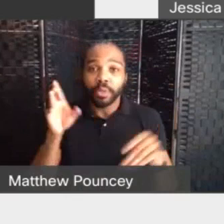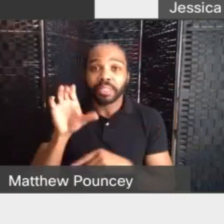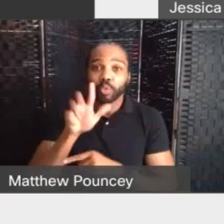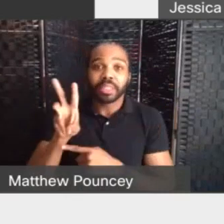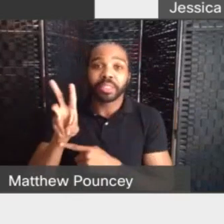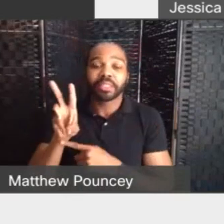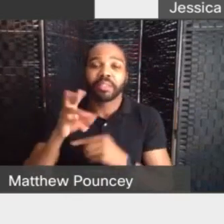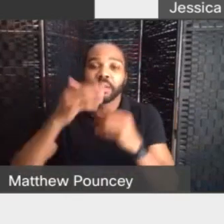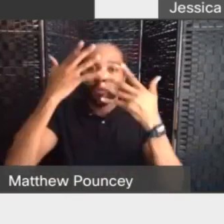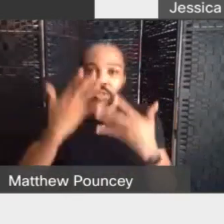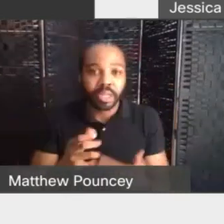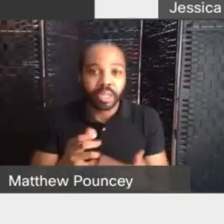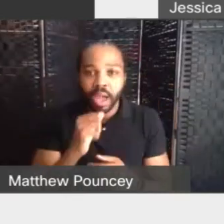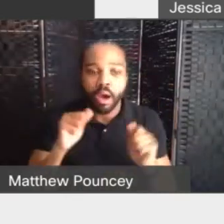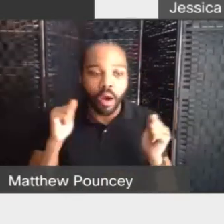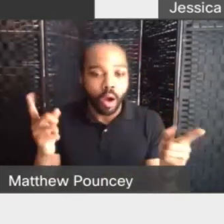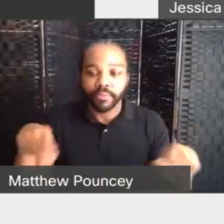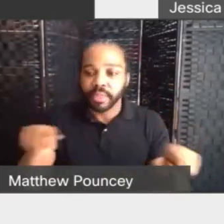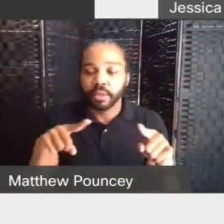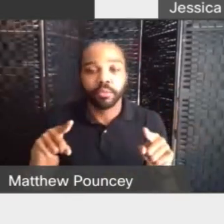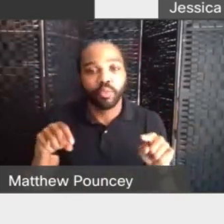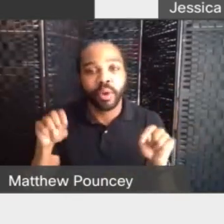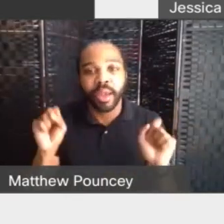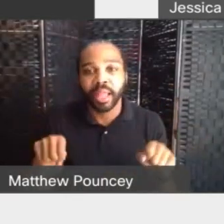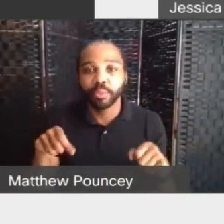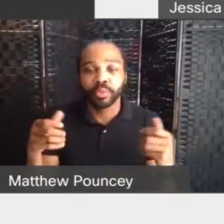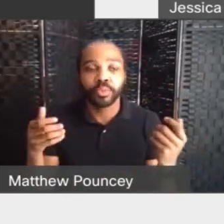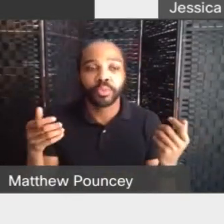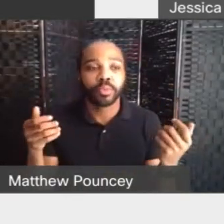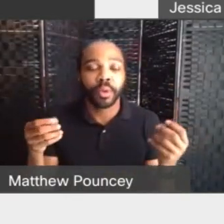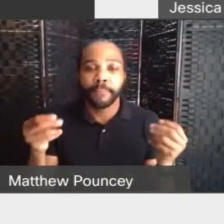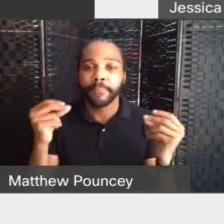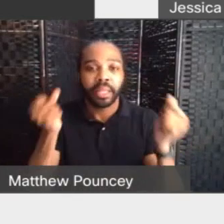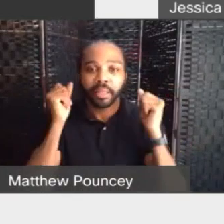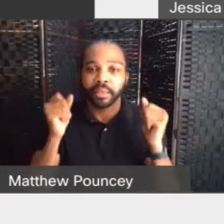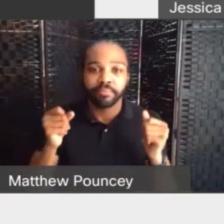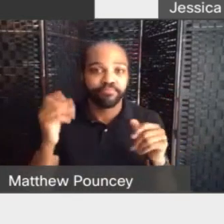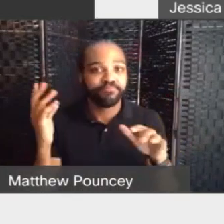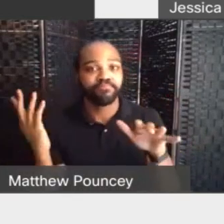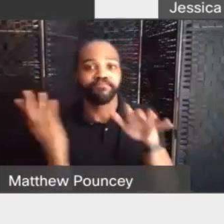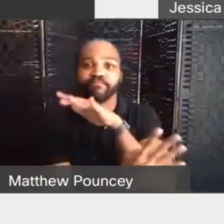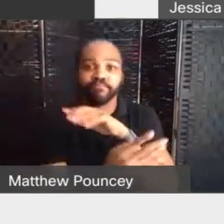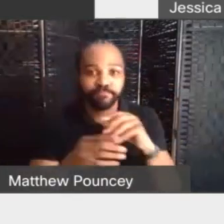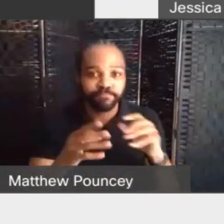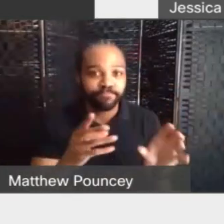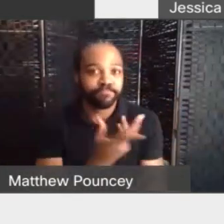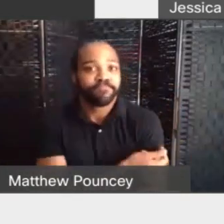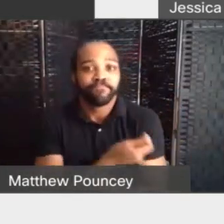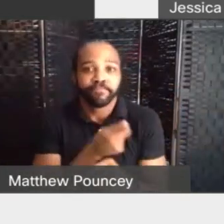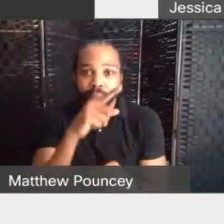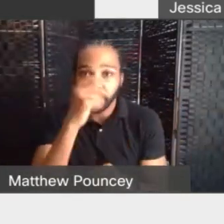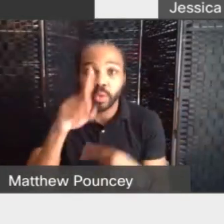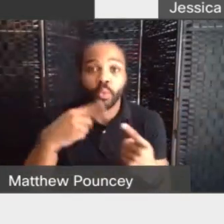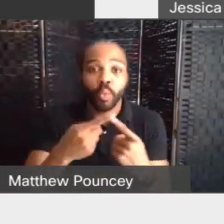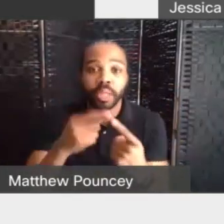of them were able to immediately get in, because once January 11th came and